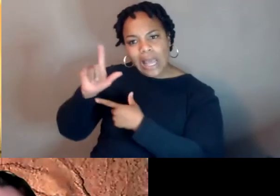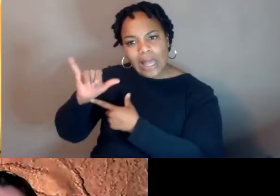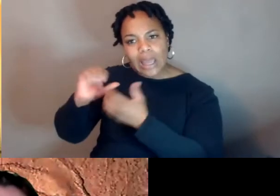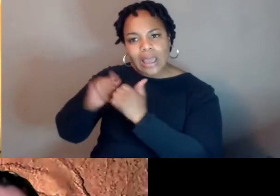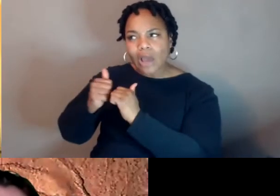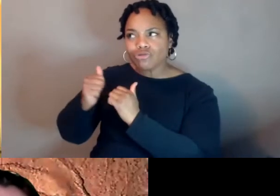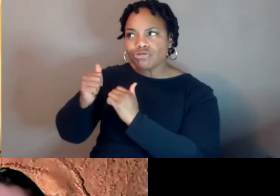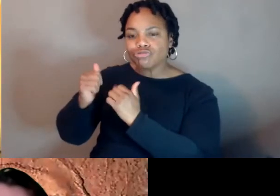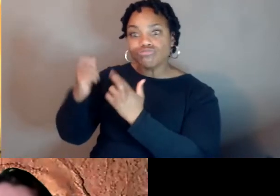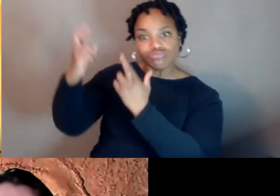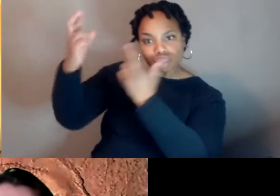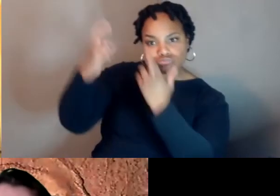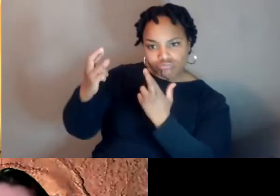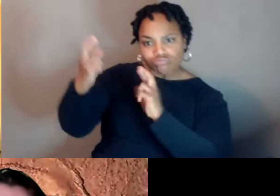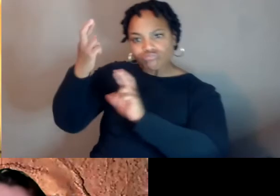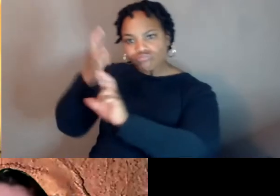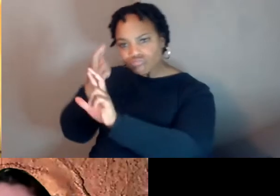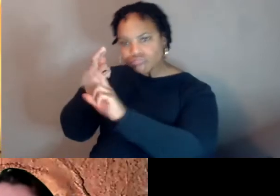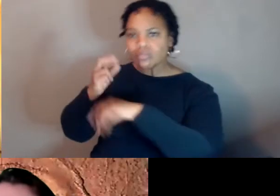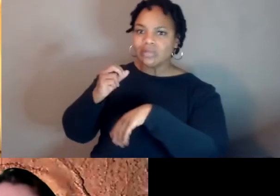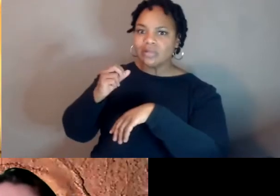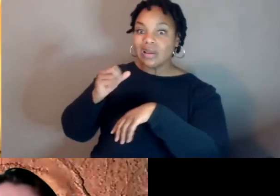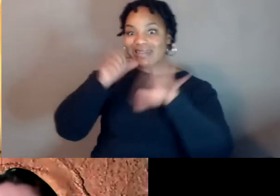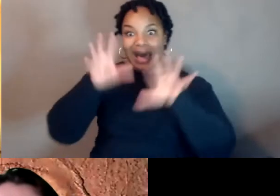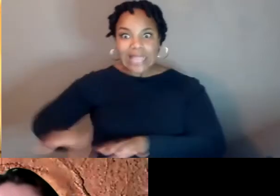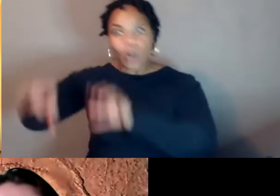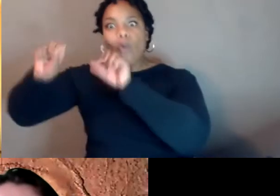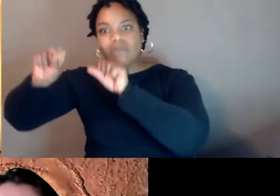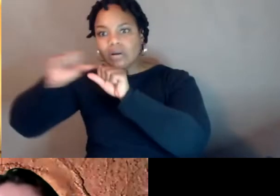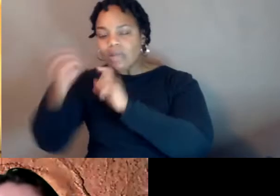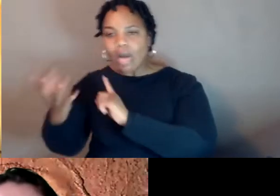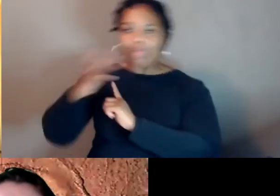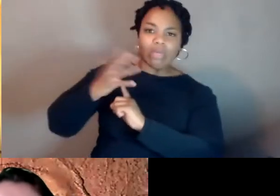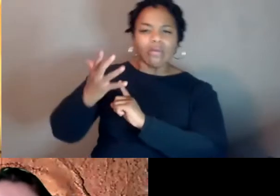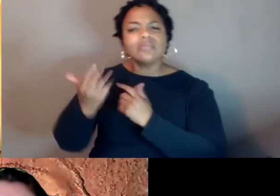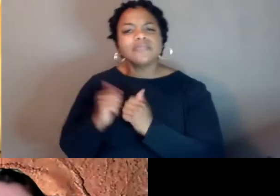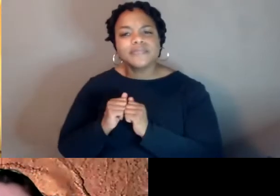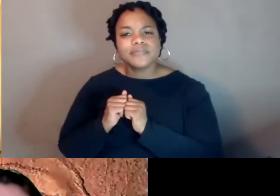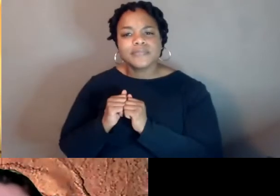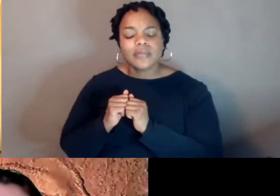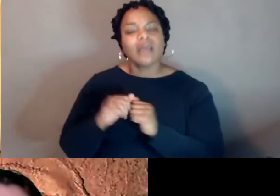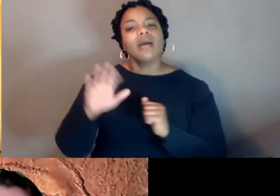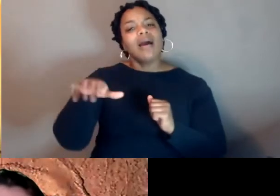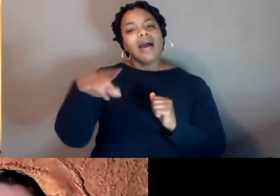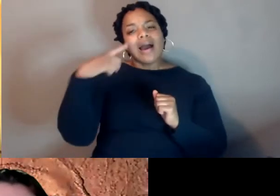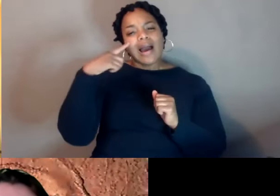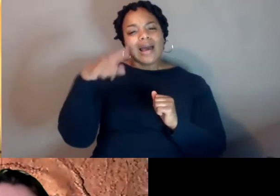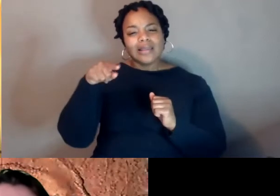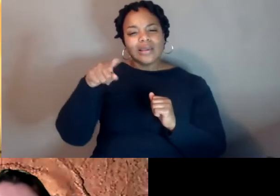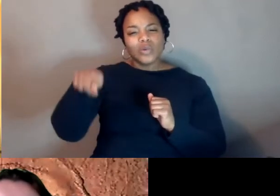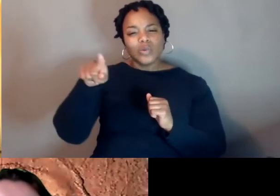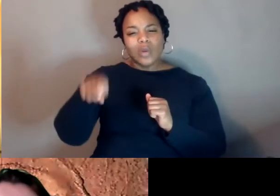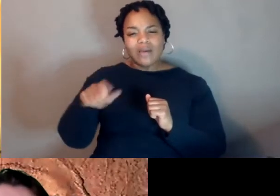the line and feel the need to take over? I think you have to be clear about your